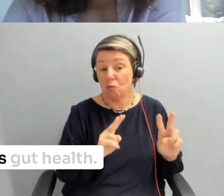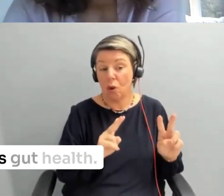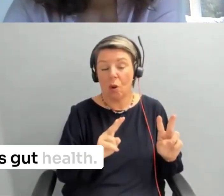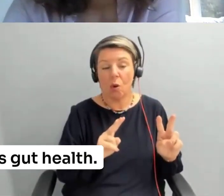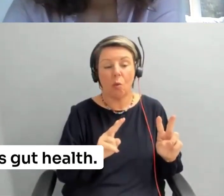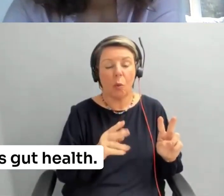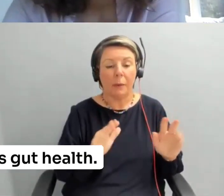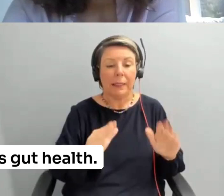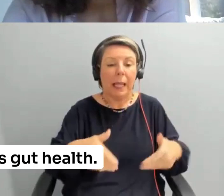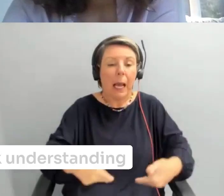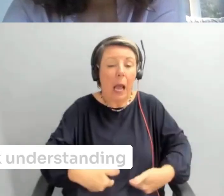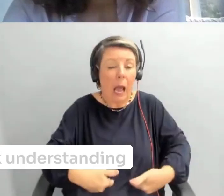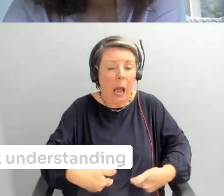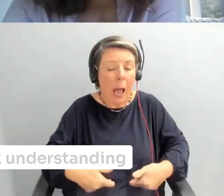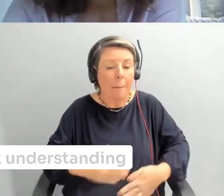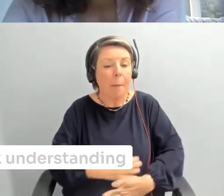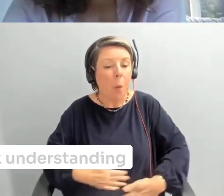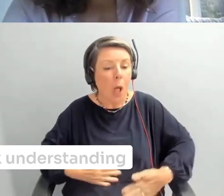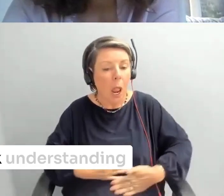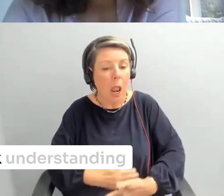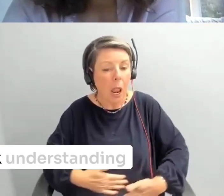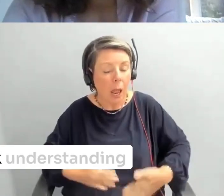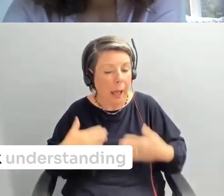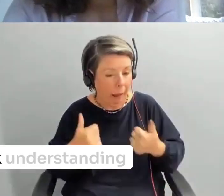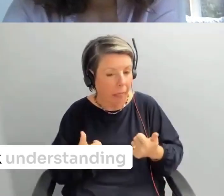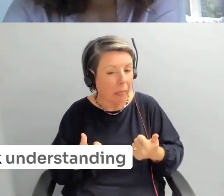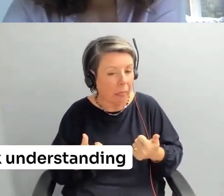health, women's gut health, and that's really because I think